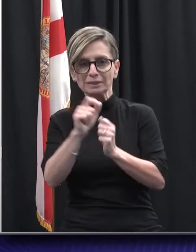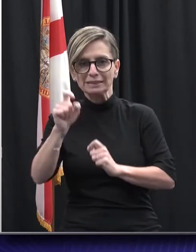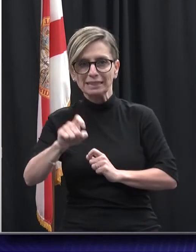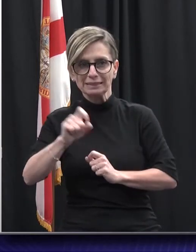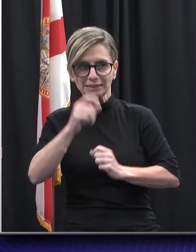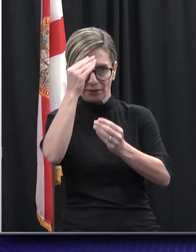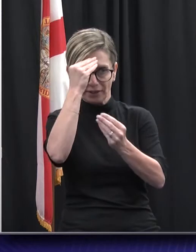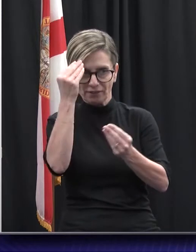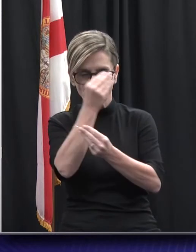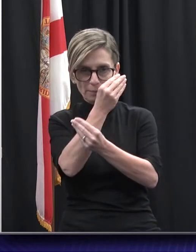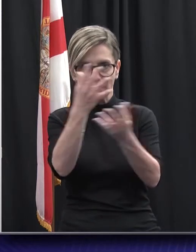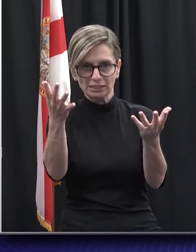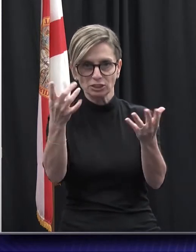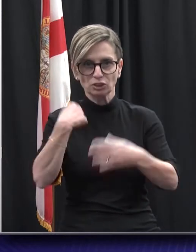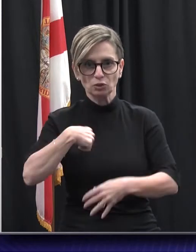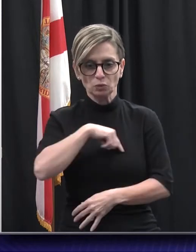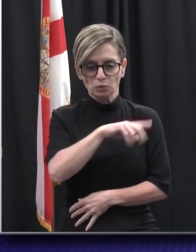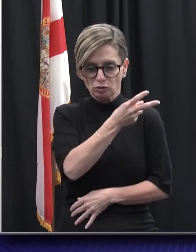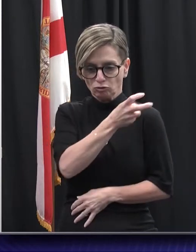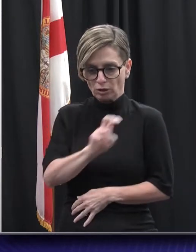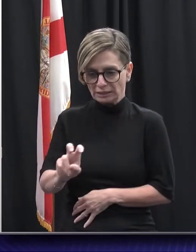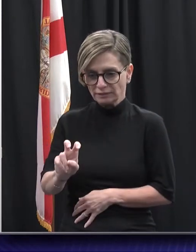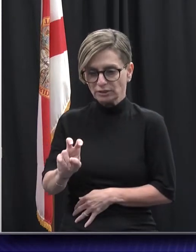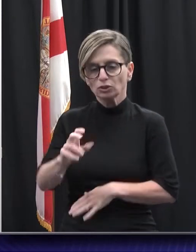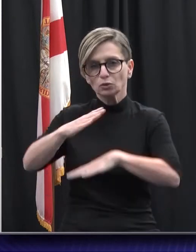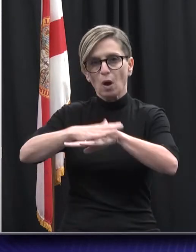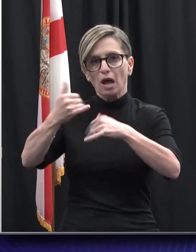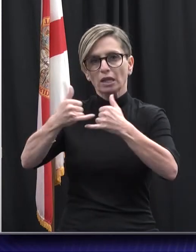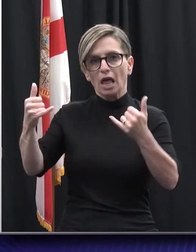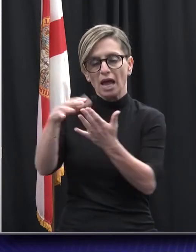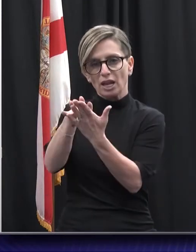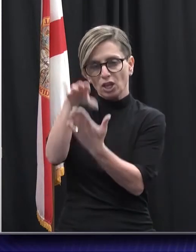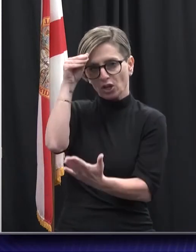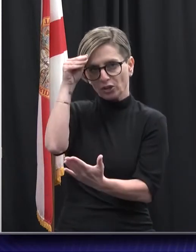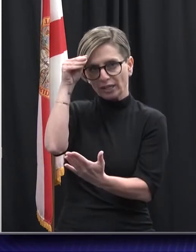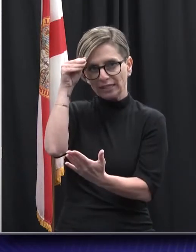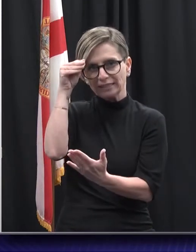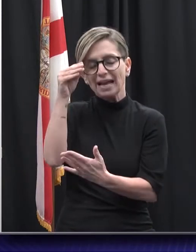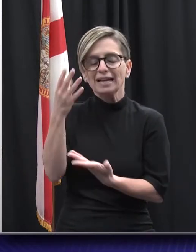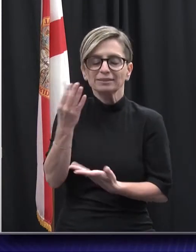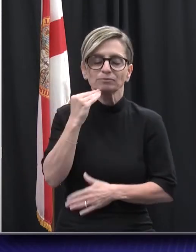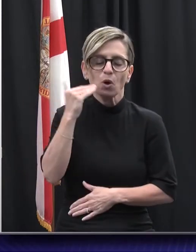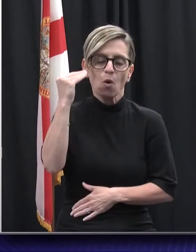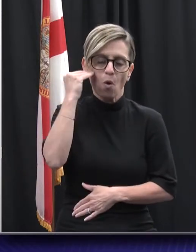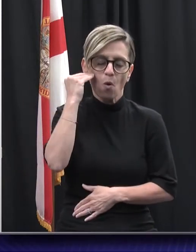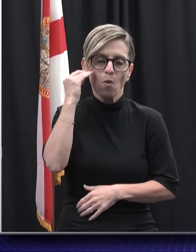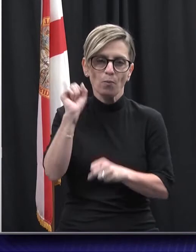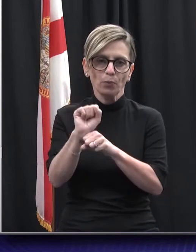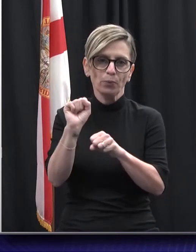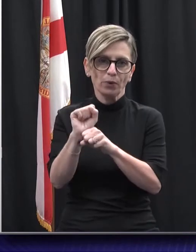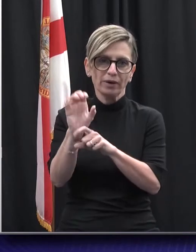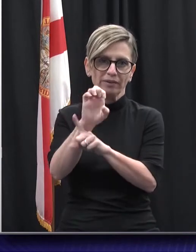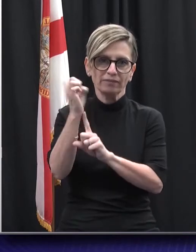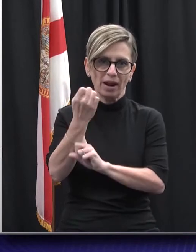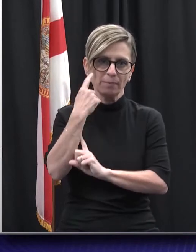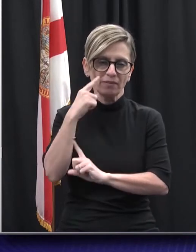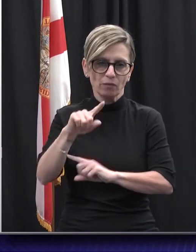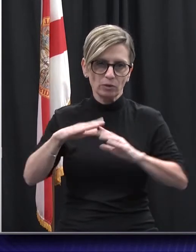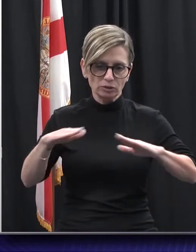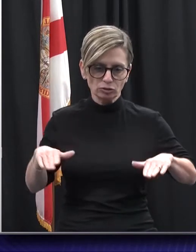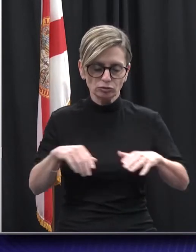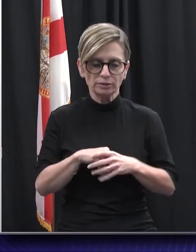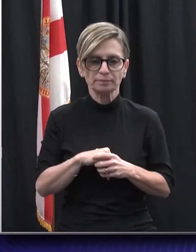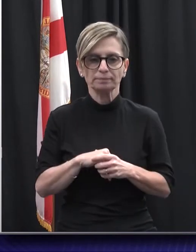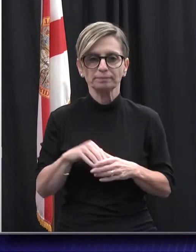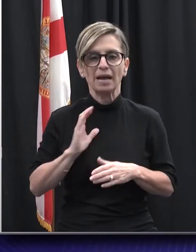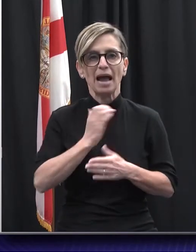them as we transition to a digital learning environment and an at-home work environment. Our school campuses